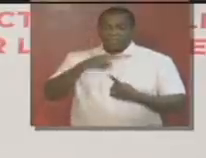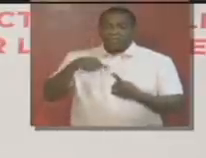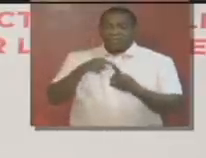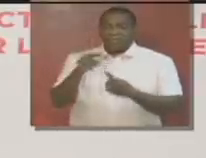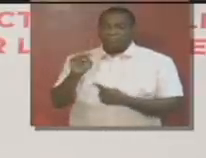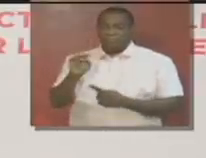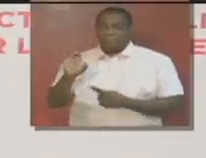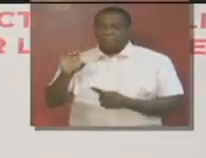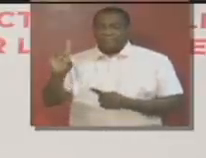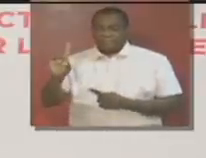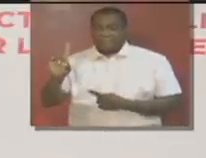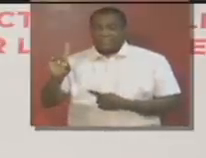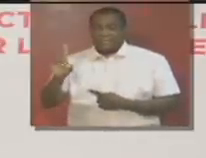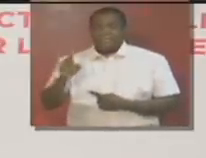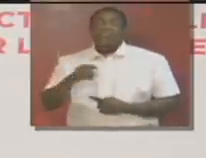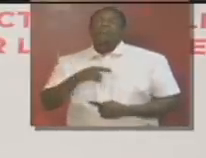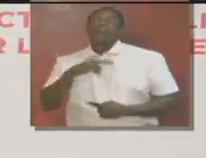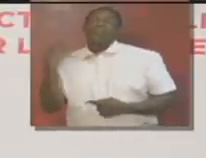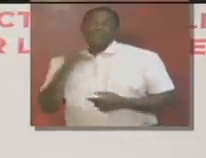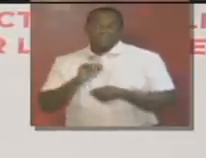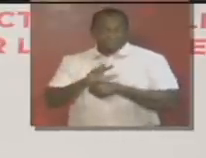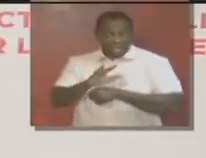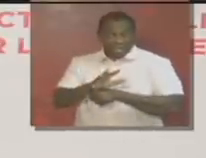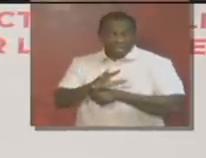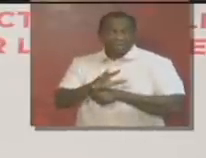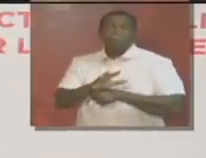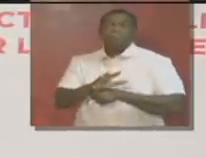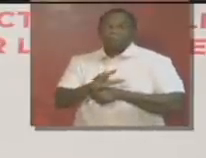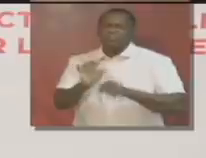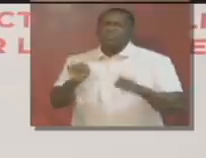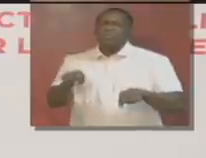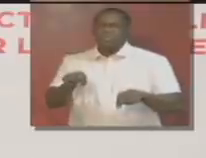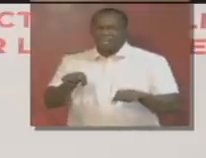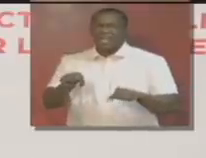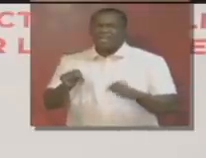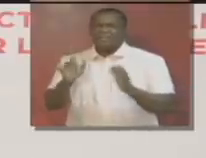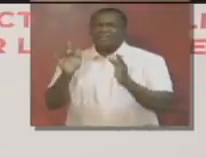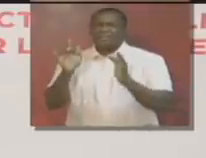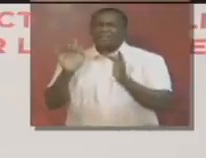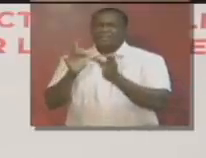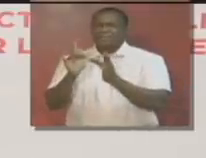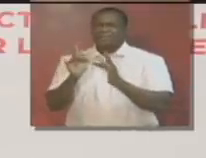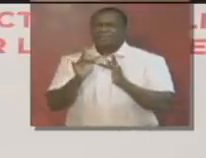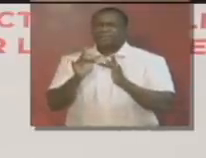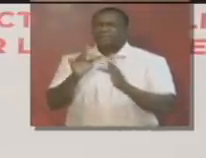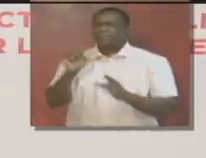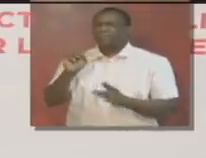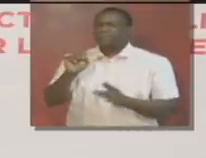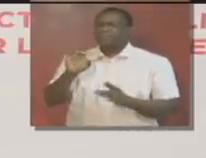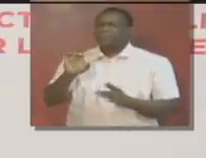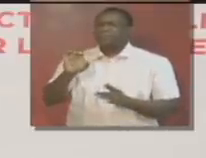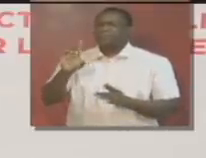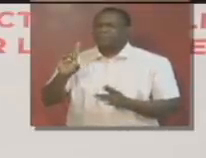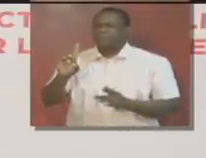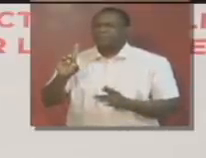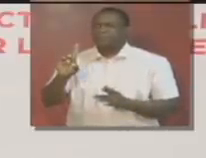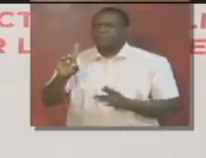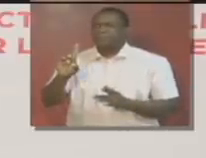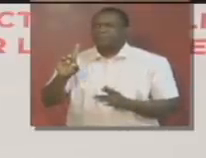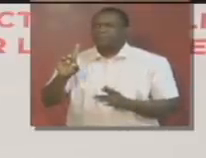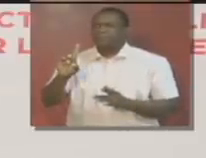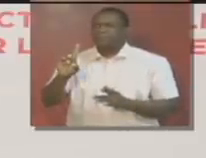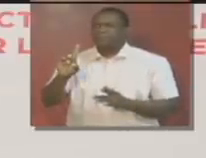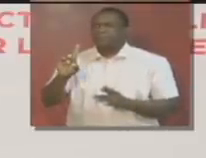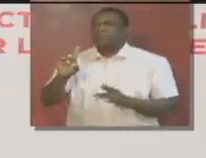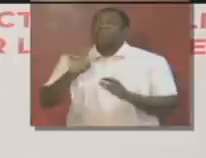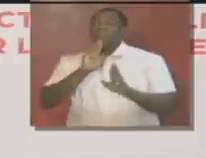factor prevalence is actually available and downloadable in what we call that NCD STEPS report.